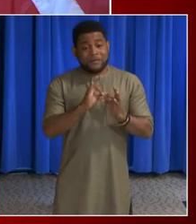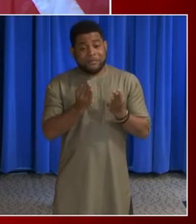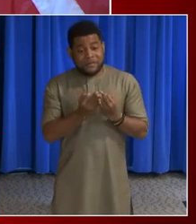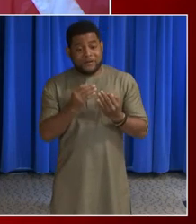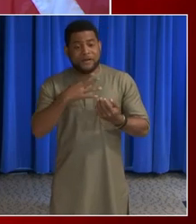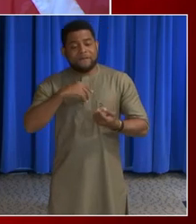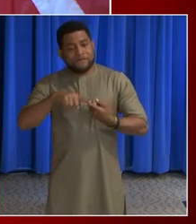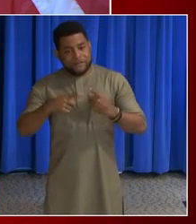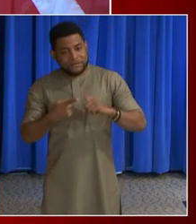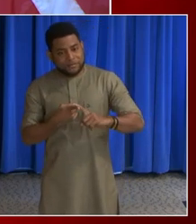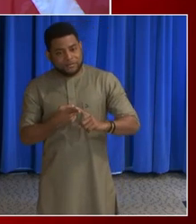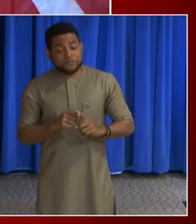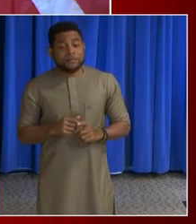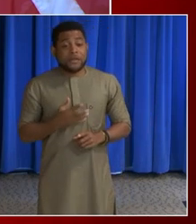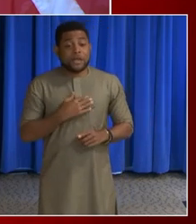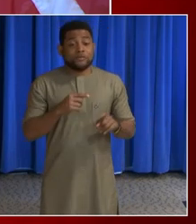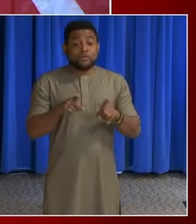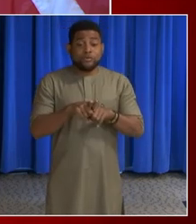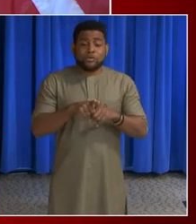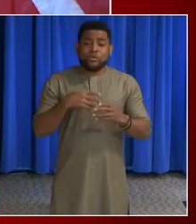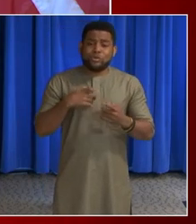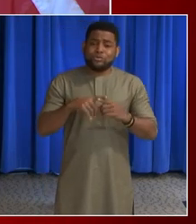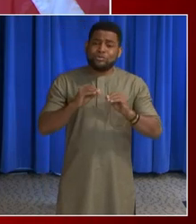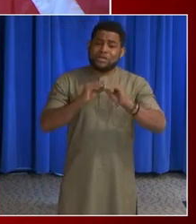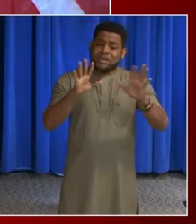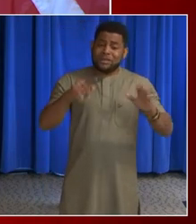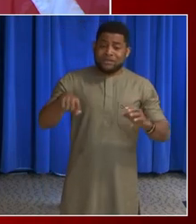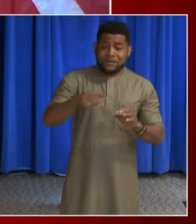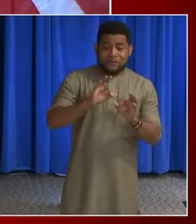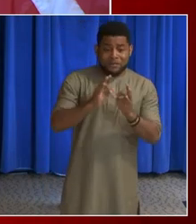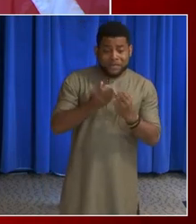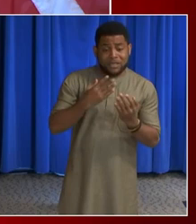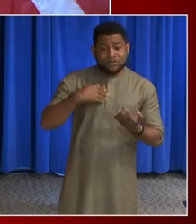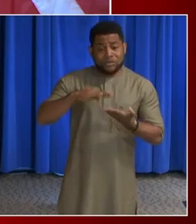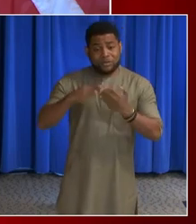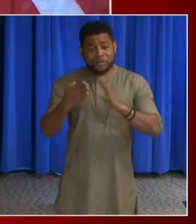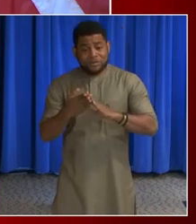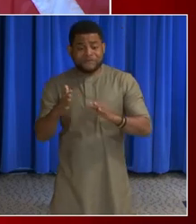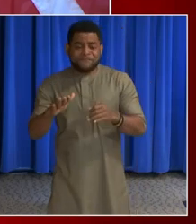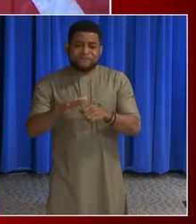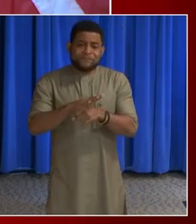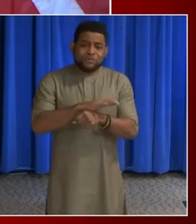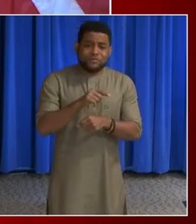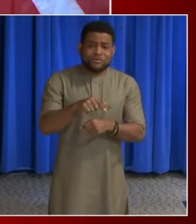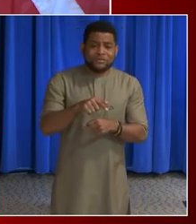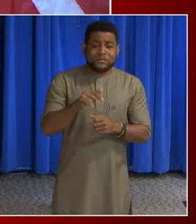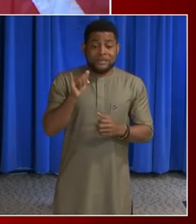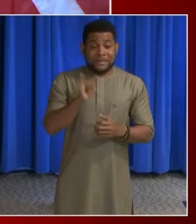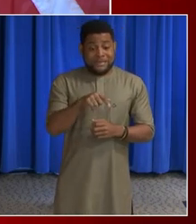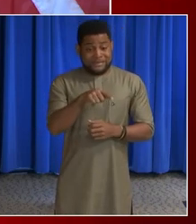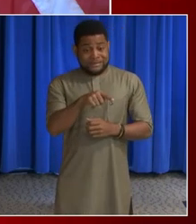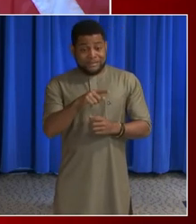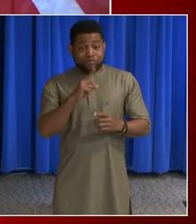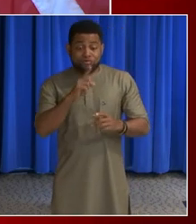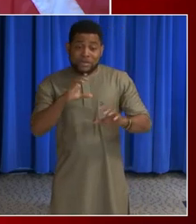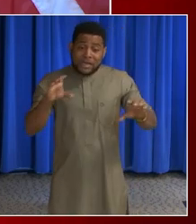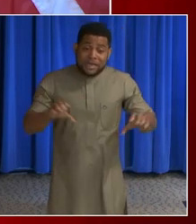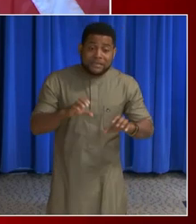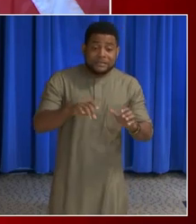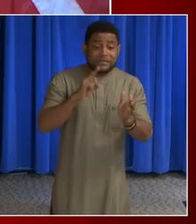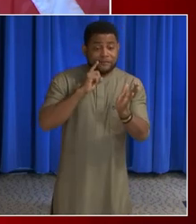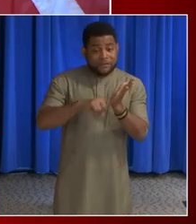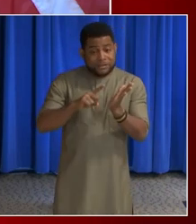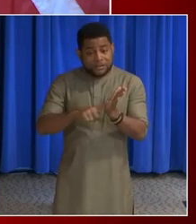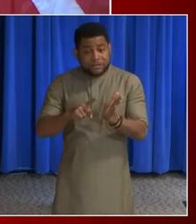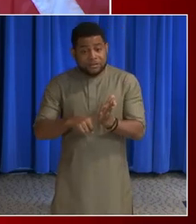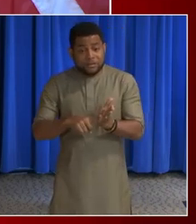to be very clear to his family and to the community as a whole that this is an active investigation. The video